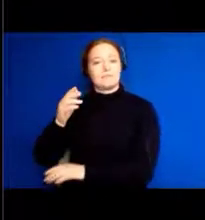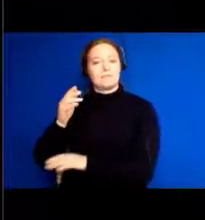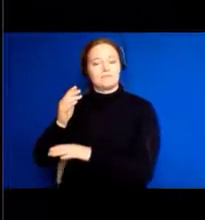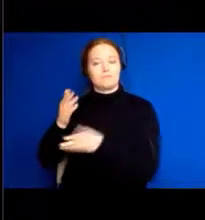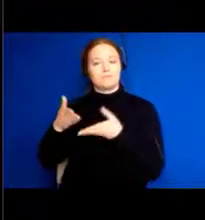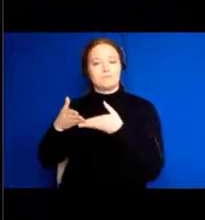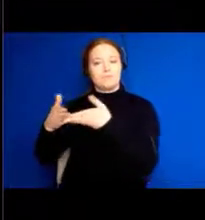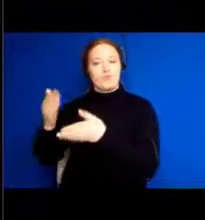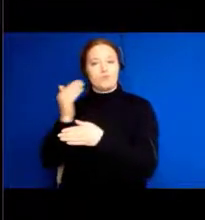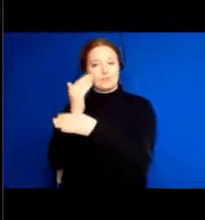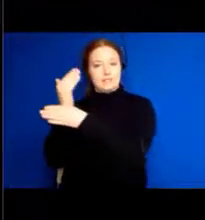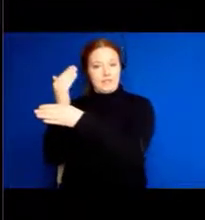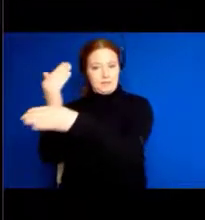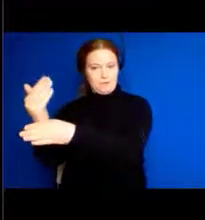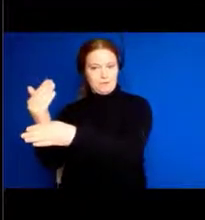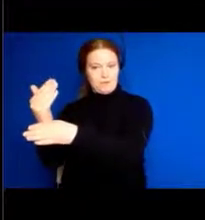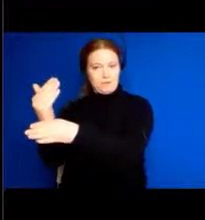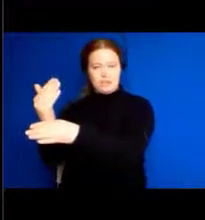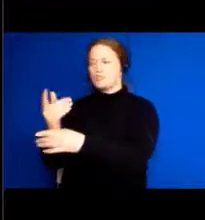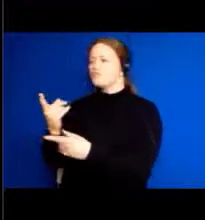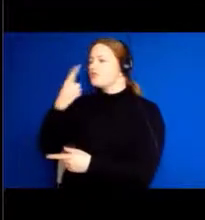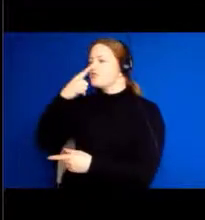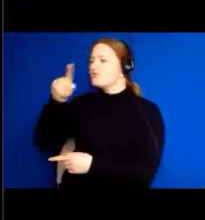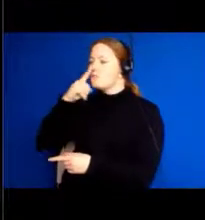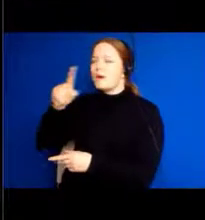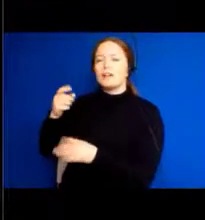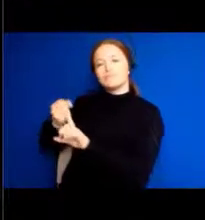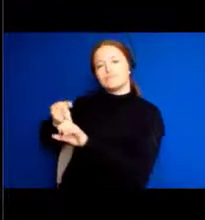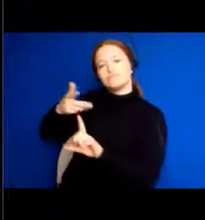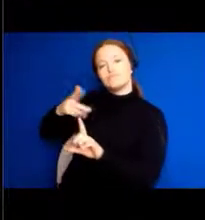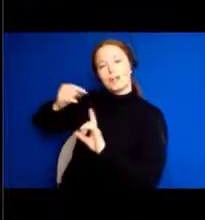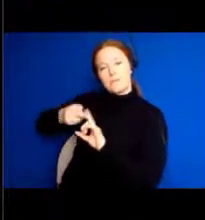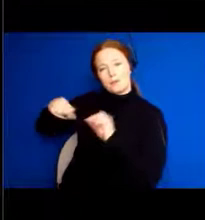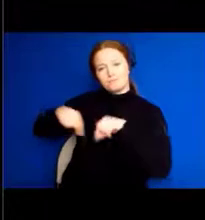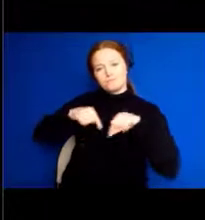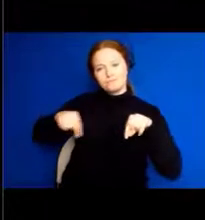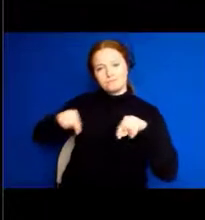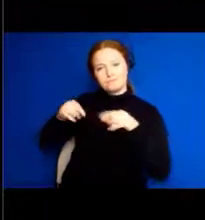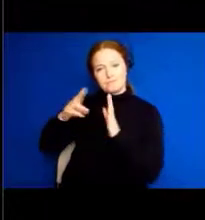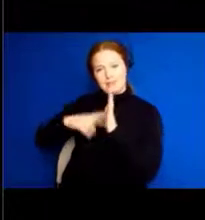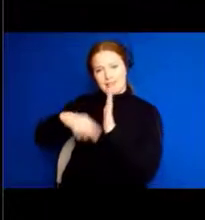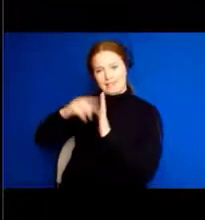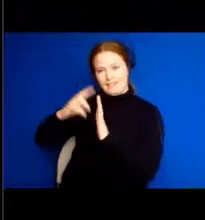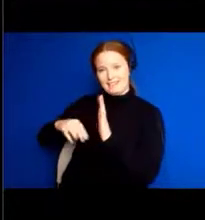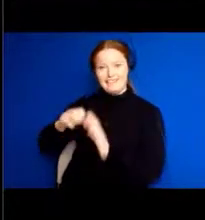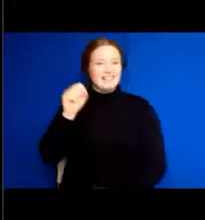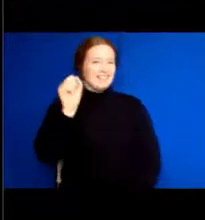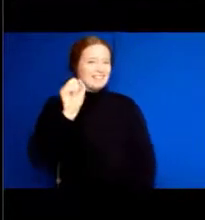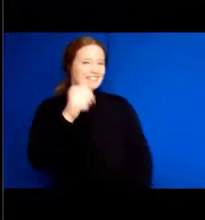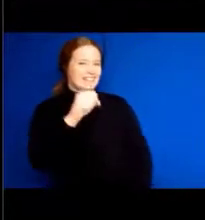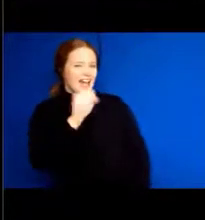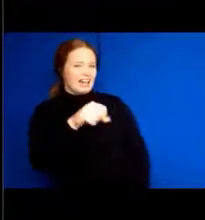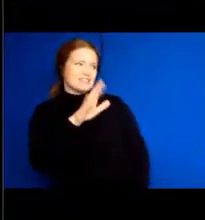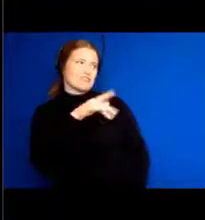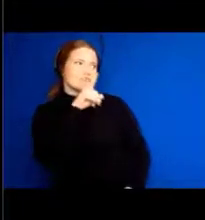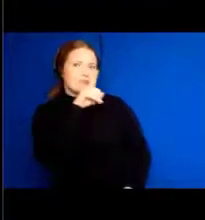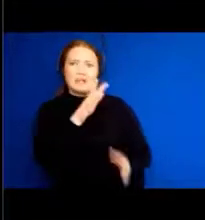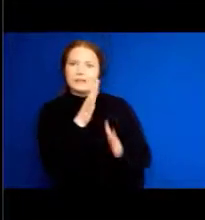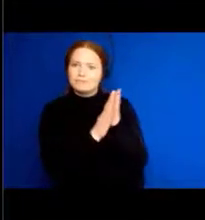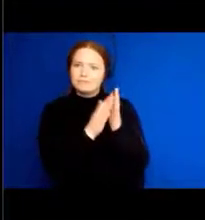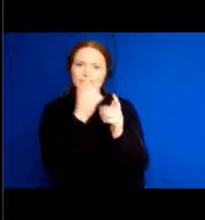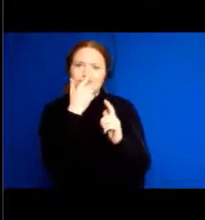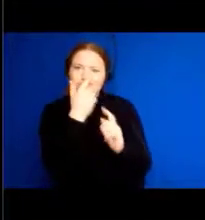It ended up being kind of interesting. I really like color. I love yellows and oranges